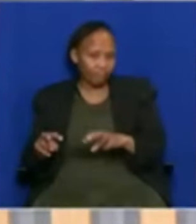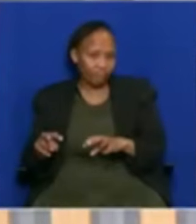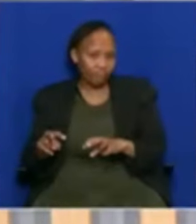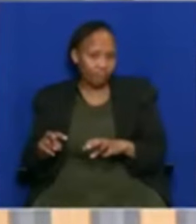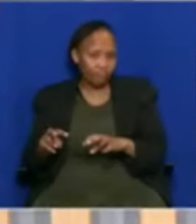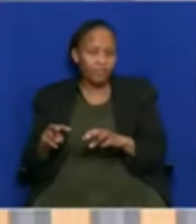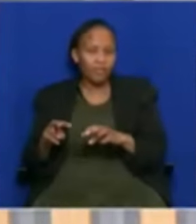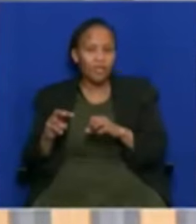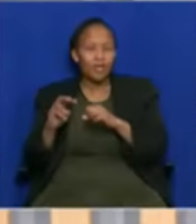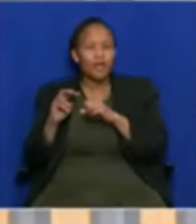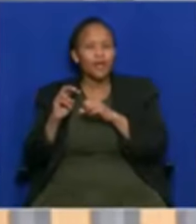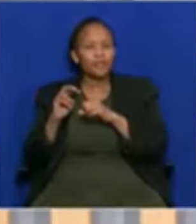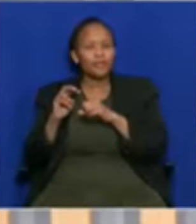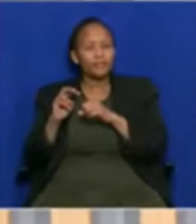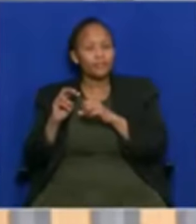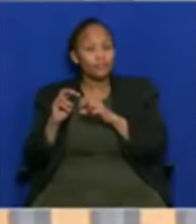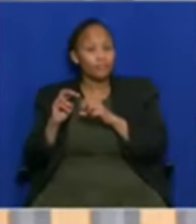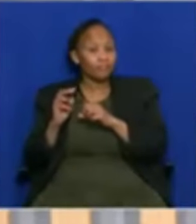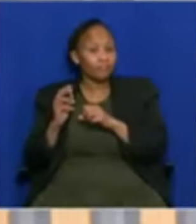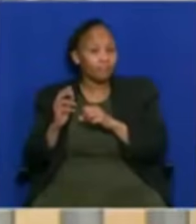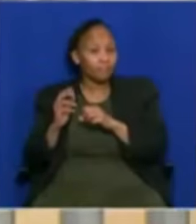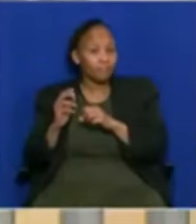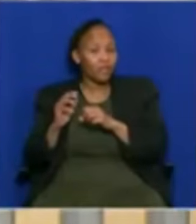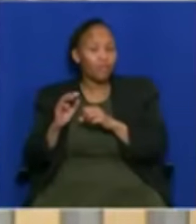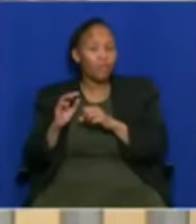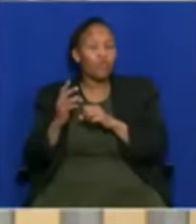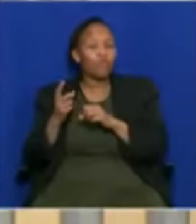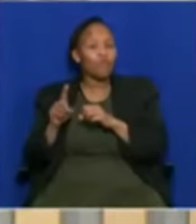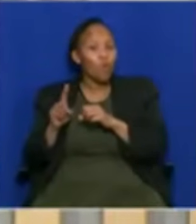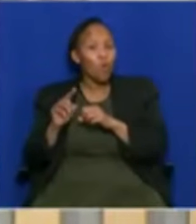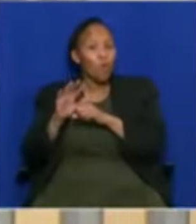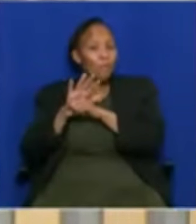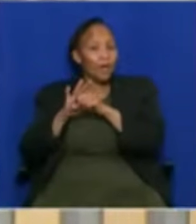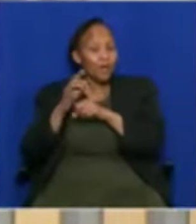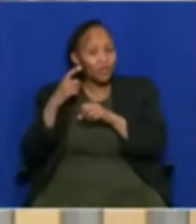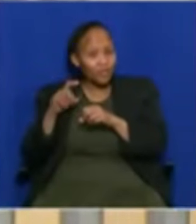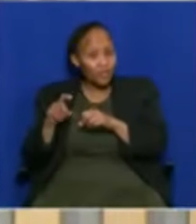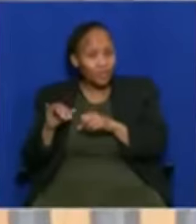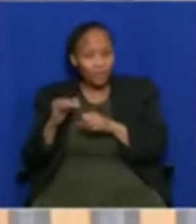file. It will be CIN first, and then it will change to the docket number. I'm still at